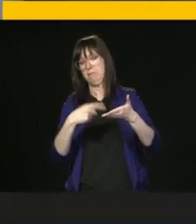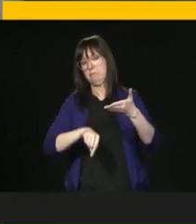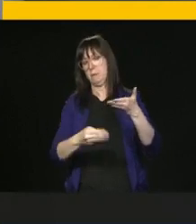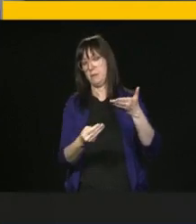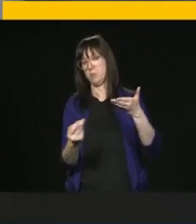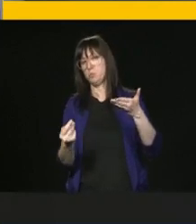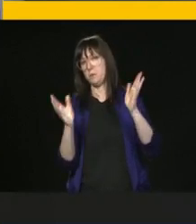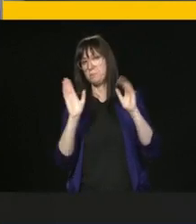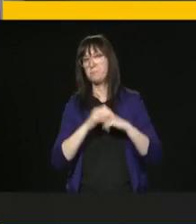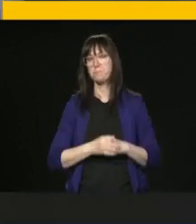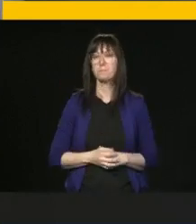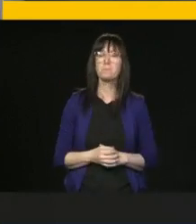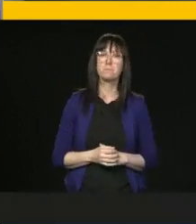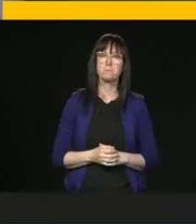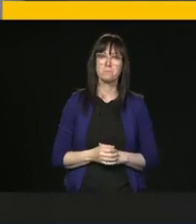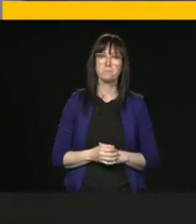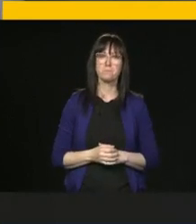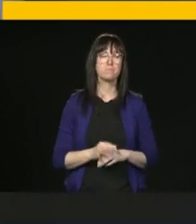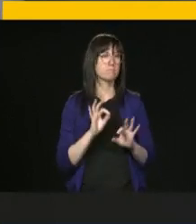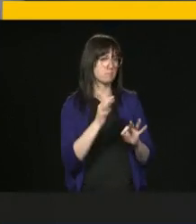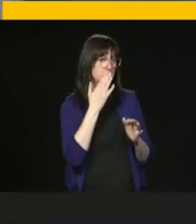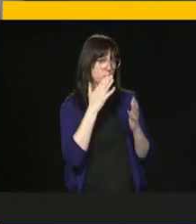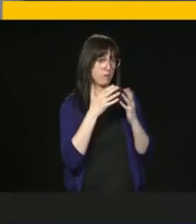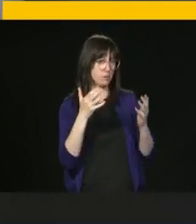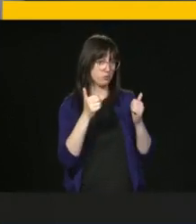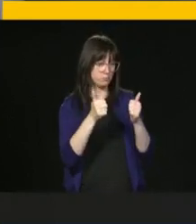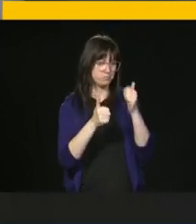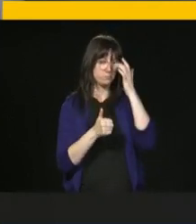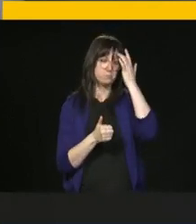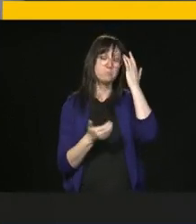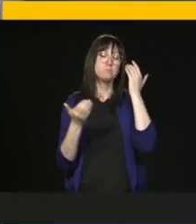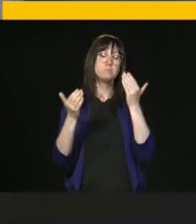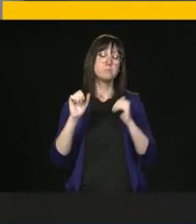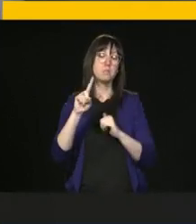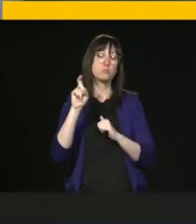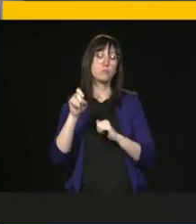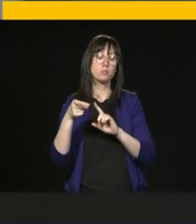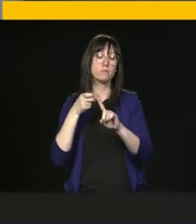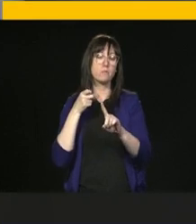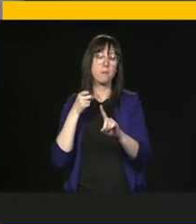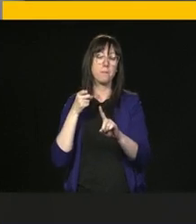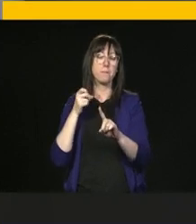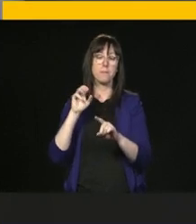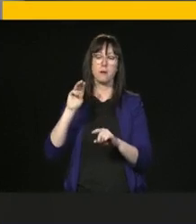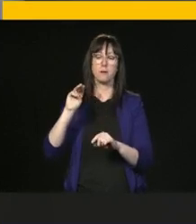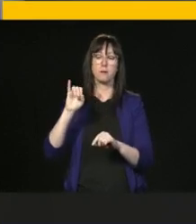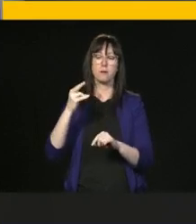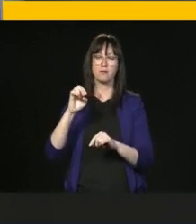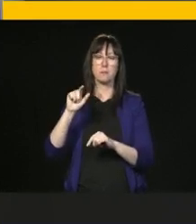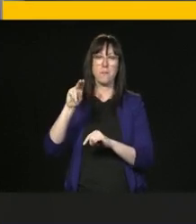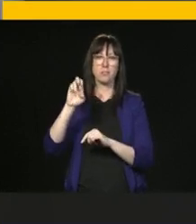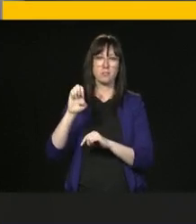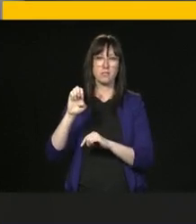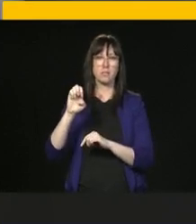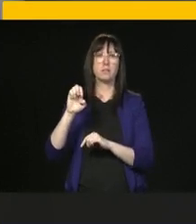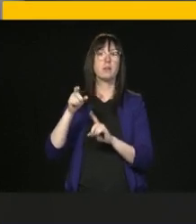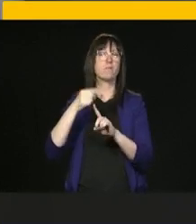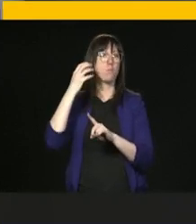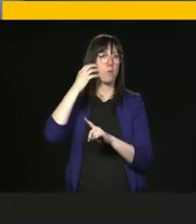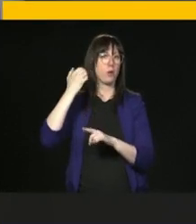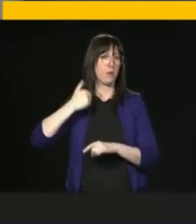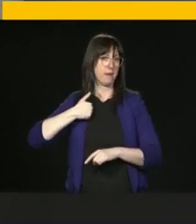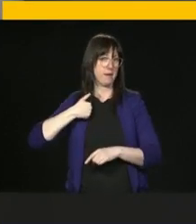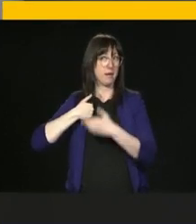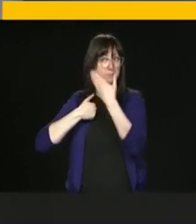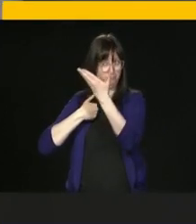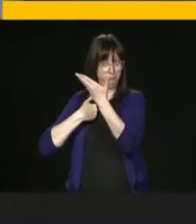Thank you. Merci. The next question is from Micheline Laflamme, Radio-Canada. Please go ahead. Your line is now open. La